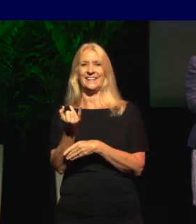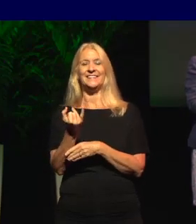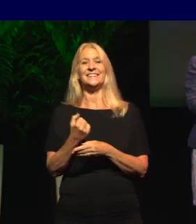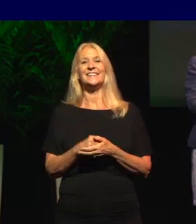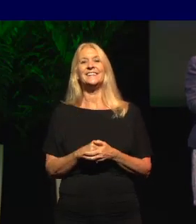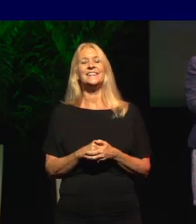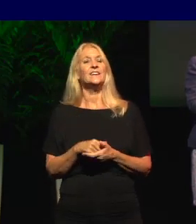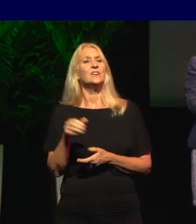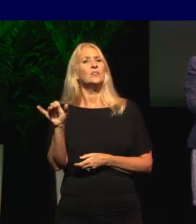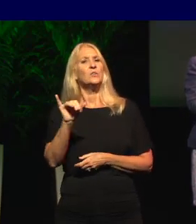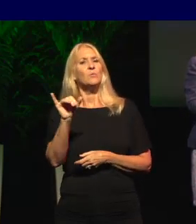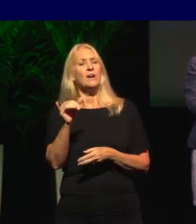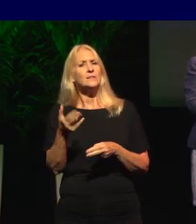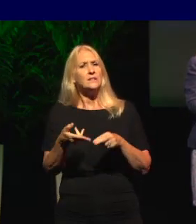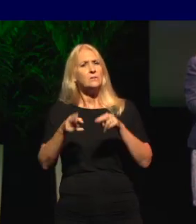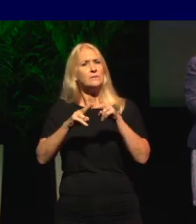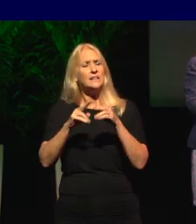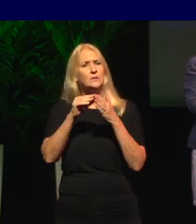And we're also